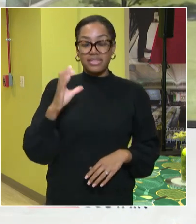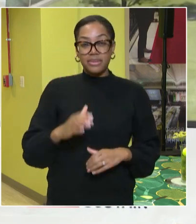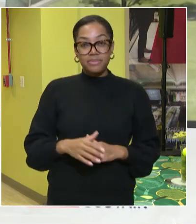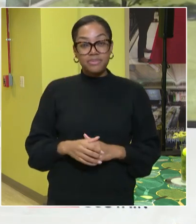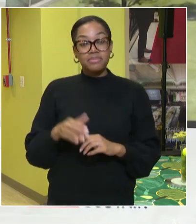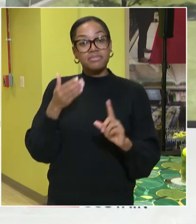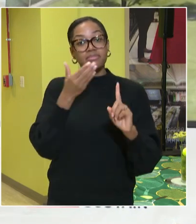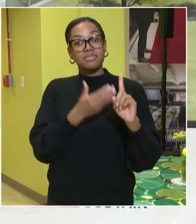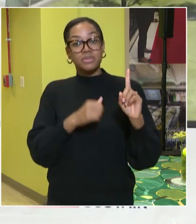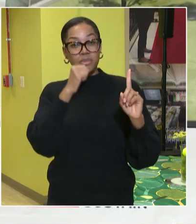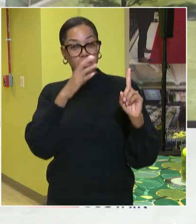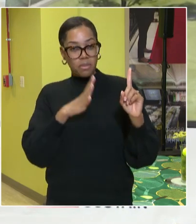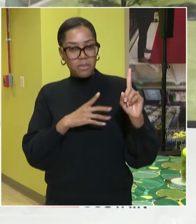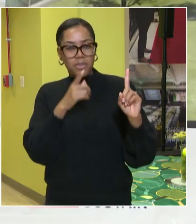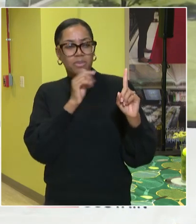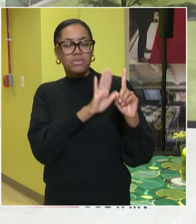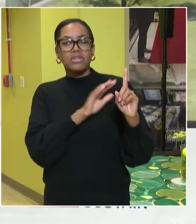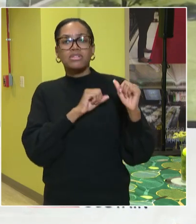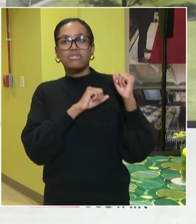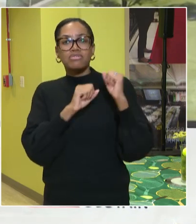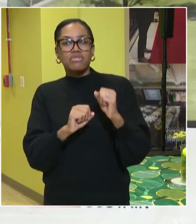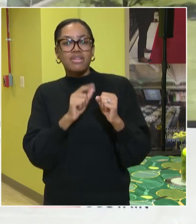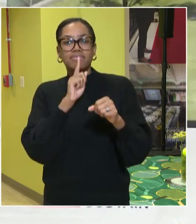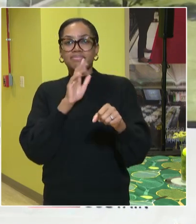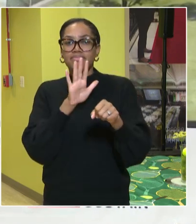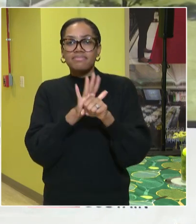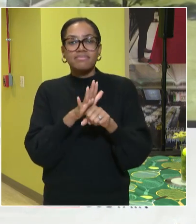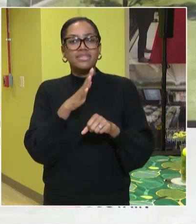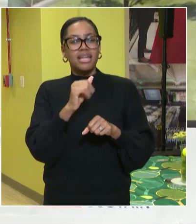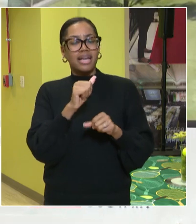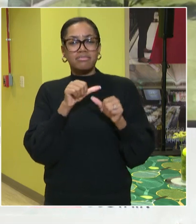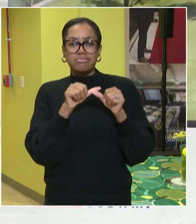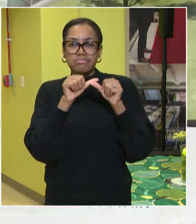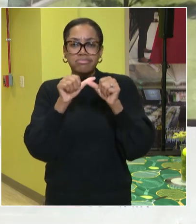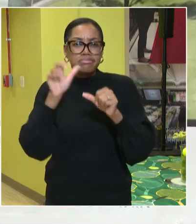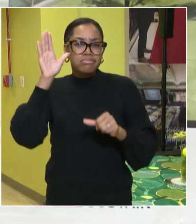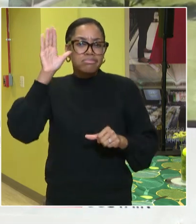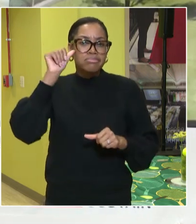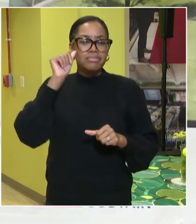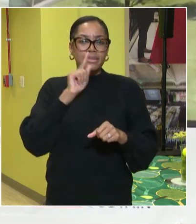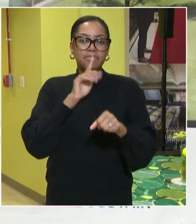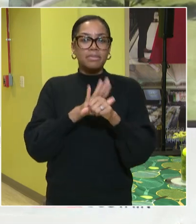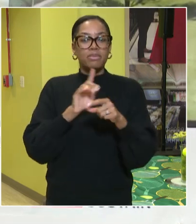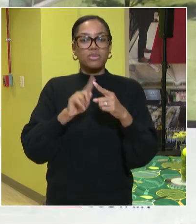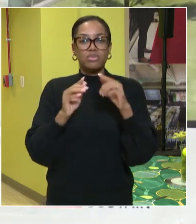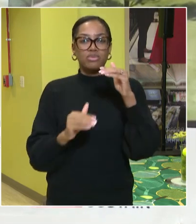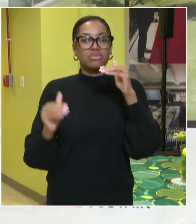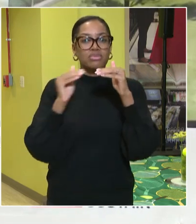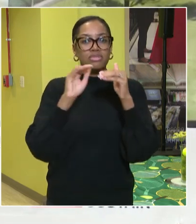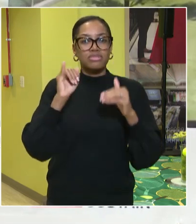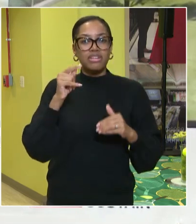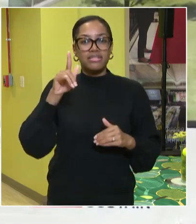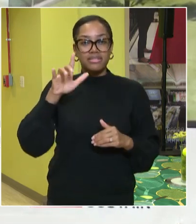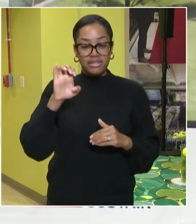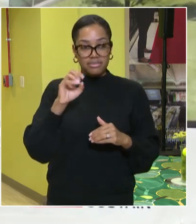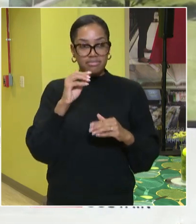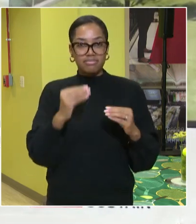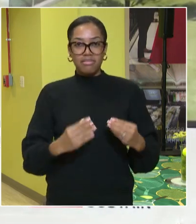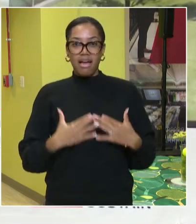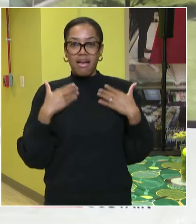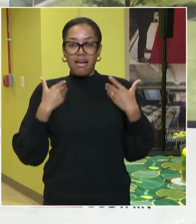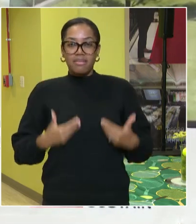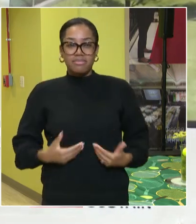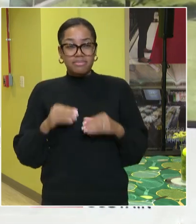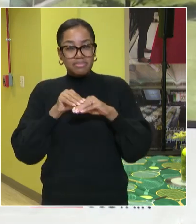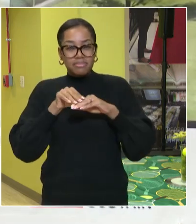woman whose strength, dedication, and unwavering commitment to justice continues to not only inspire myself, but